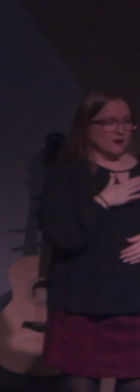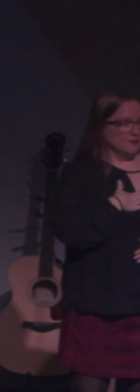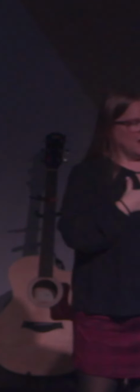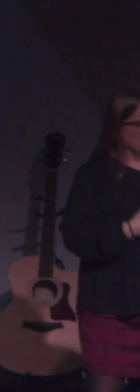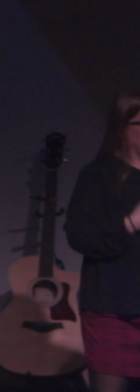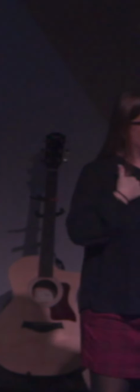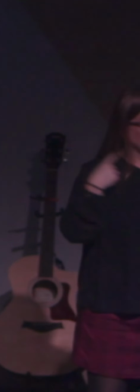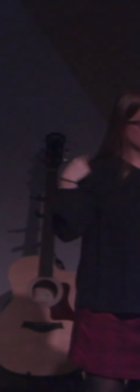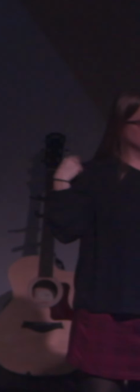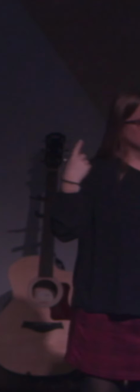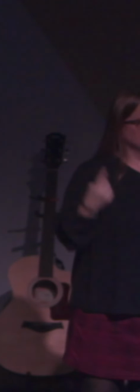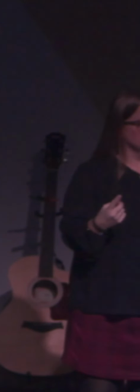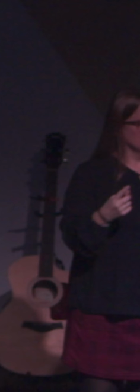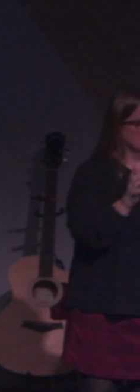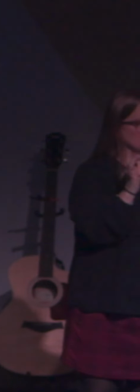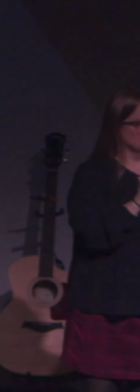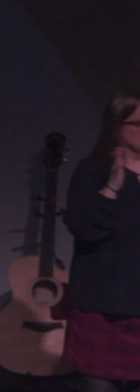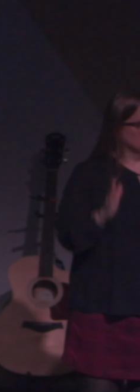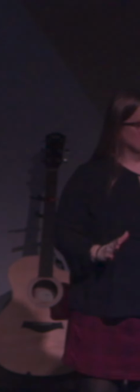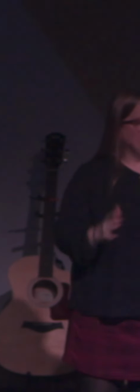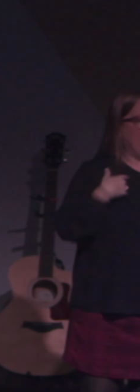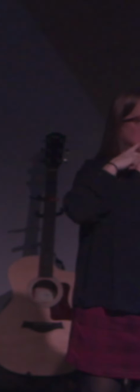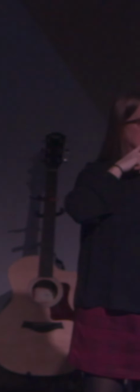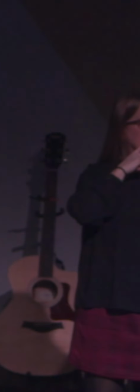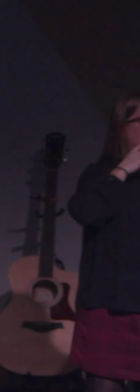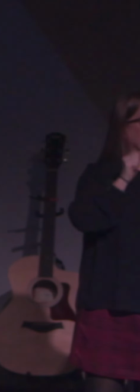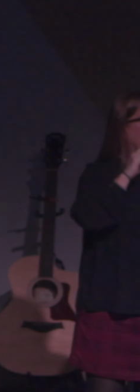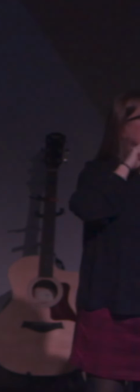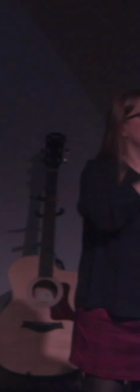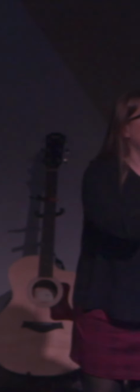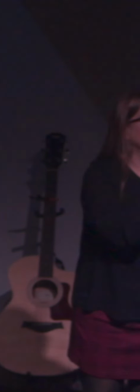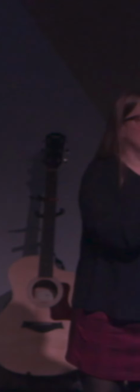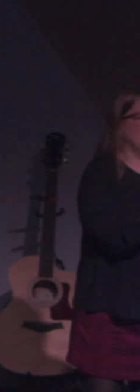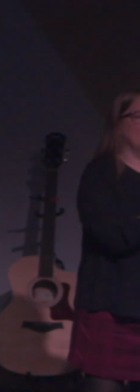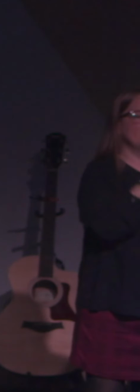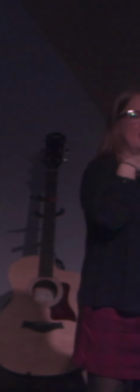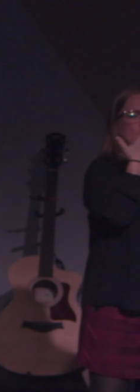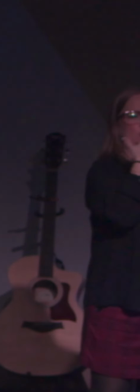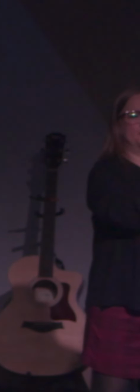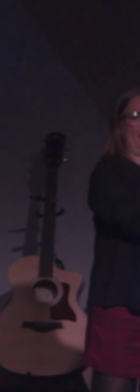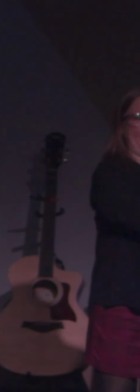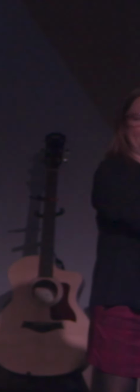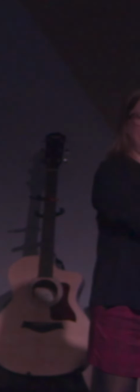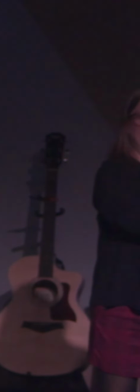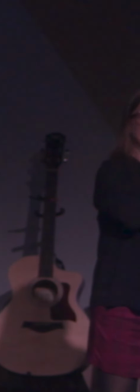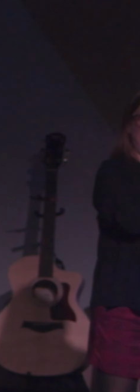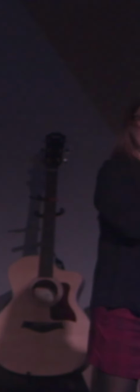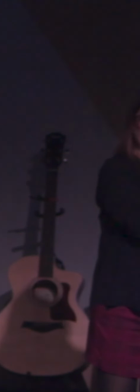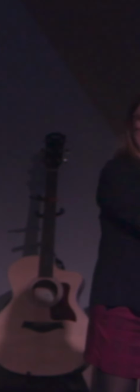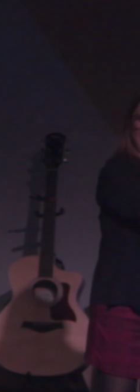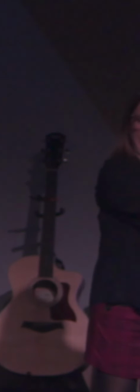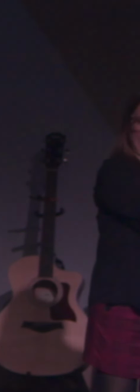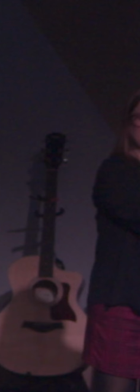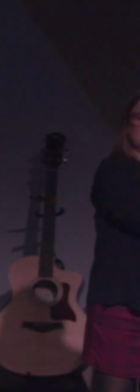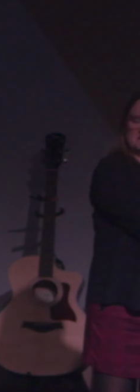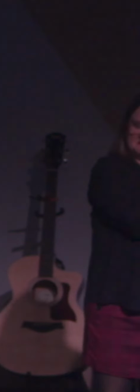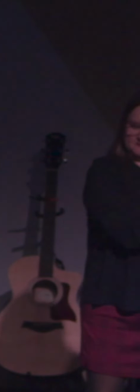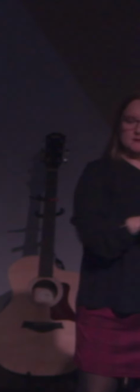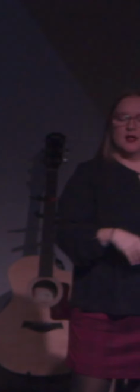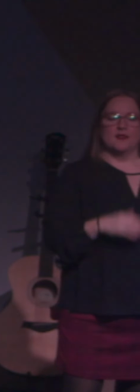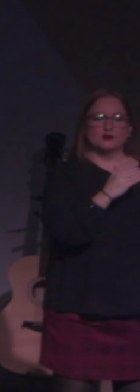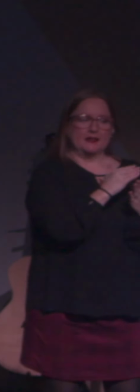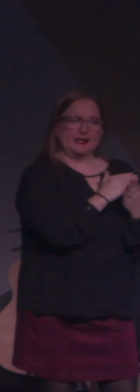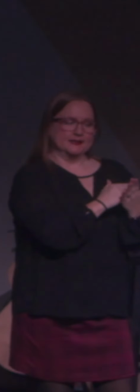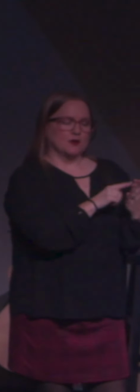journey as a Christ follower, I'm pretty good at noticing the poisonous weeds. Like, that looks bad. I shouldn't do that, right? There's the list of things that I'm